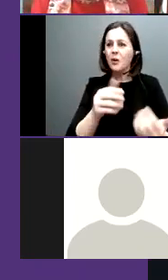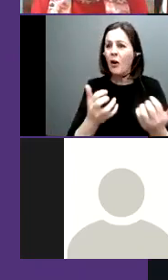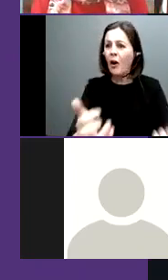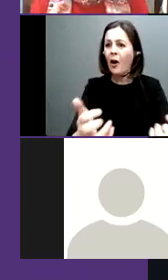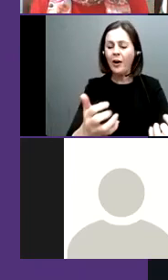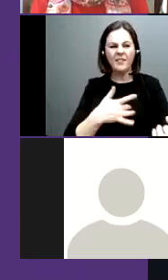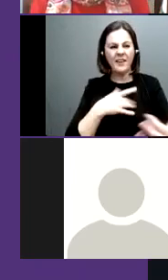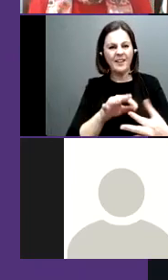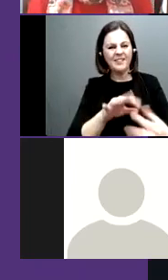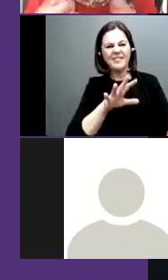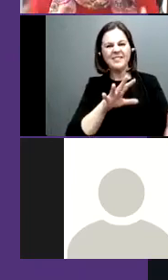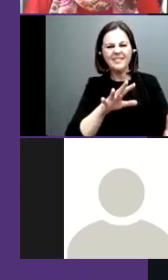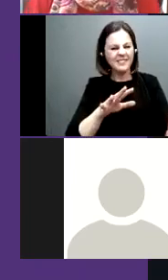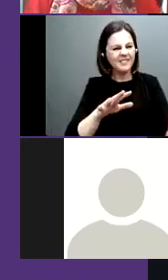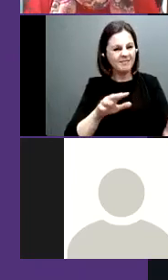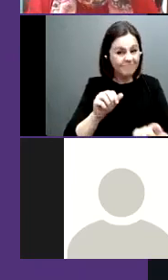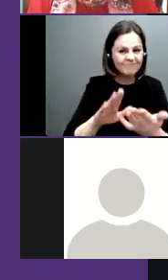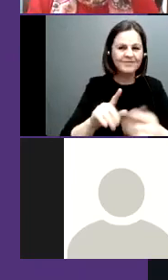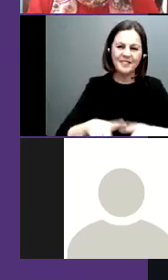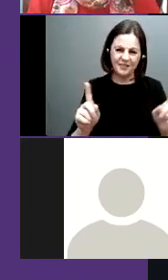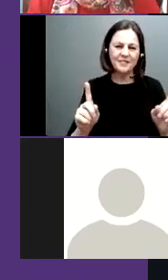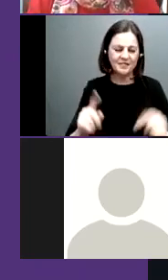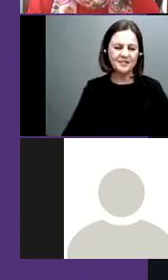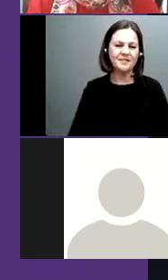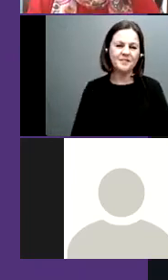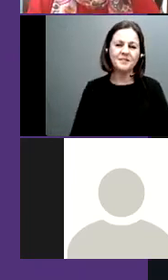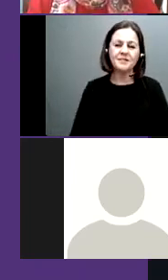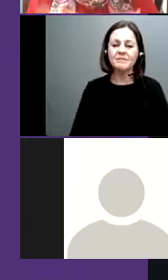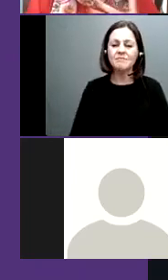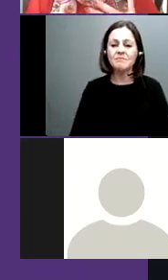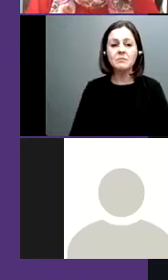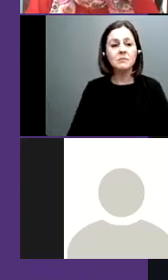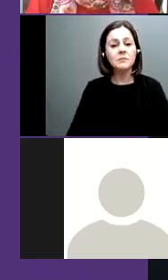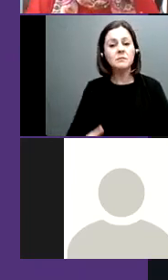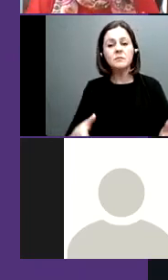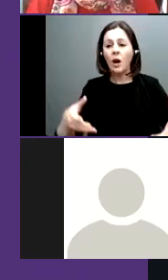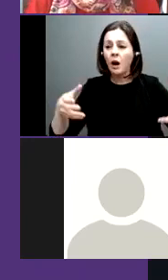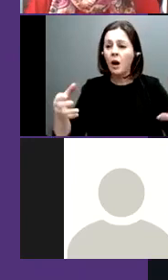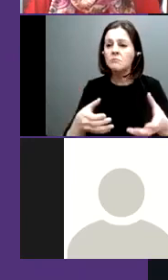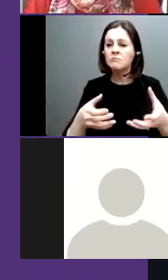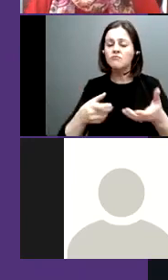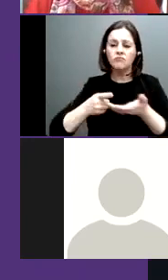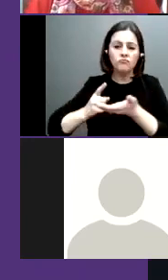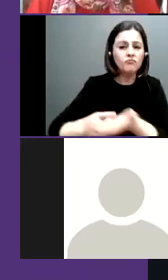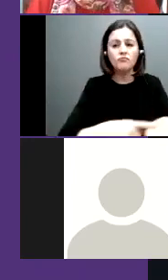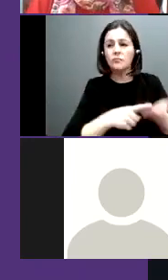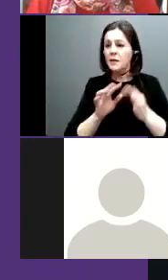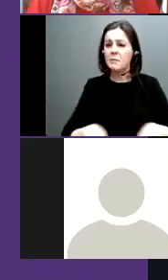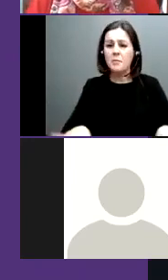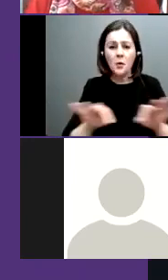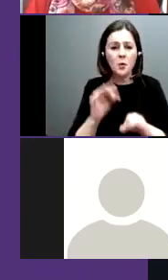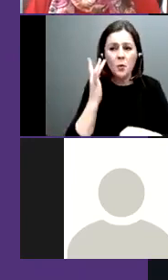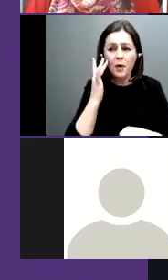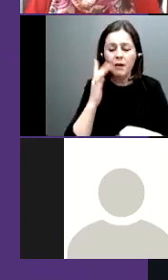different. So why is it important that we have these conversations? Why are these partnerships and these collaborations